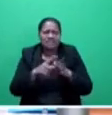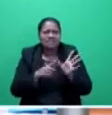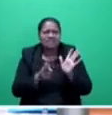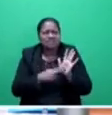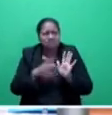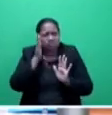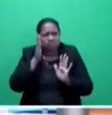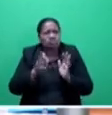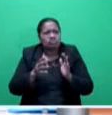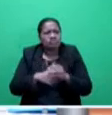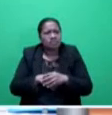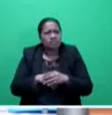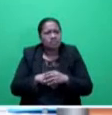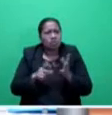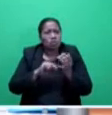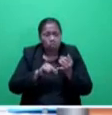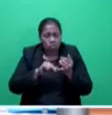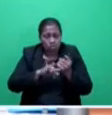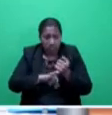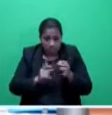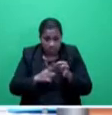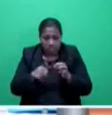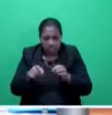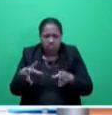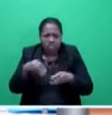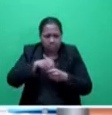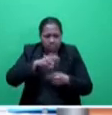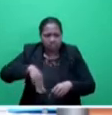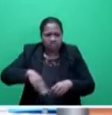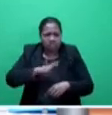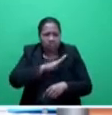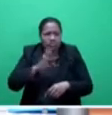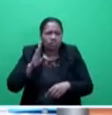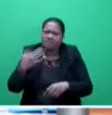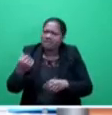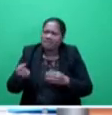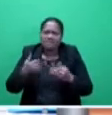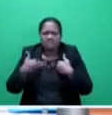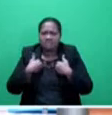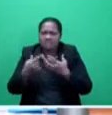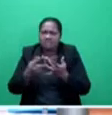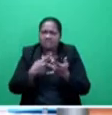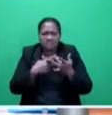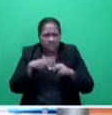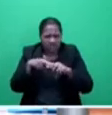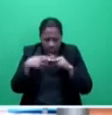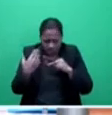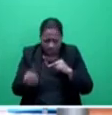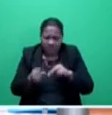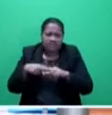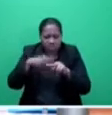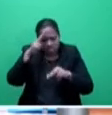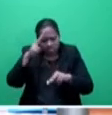Law of USP to be a member of the board, but it does not take into account the fact that there are other universities in Fiji, such as the Fiji National University and